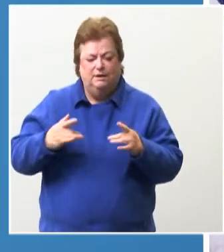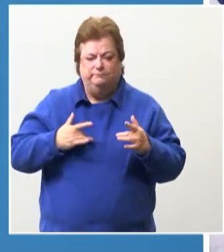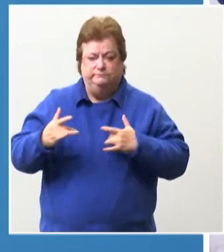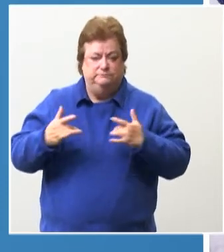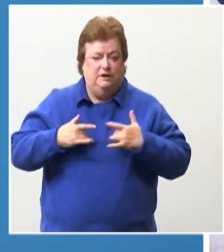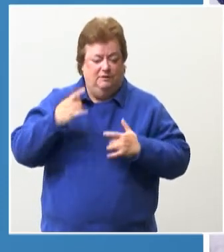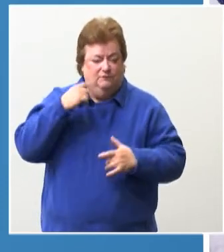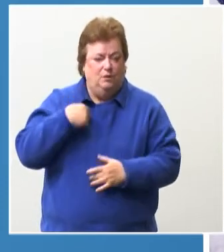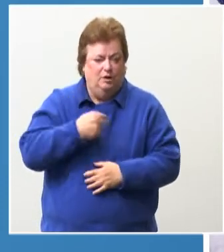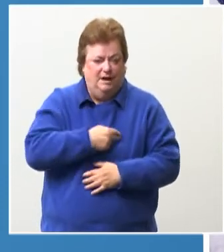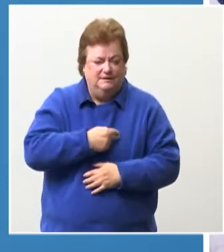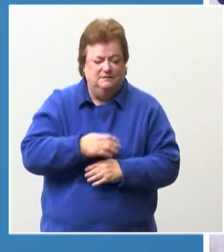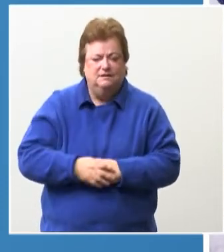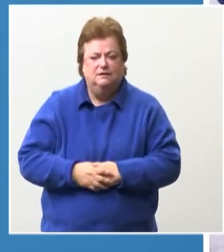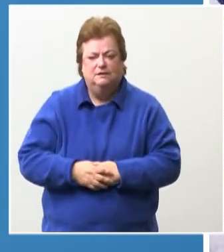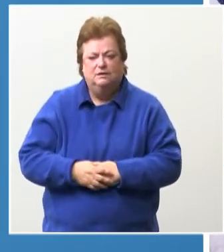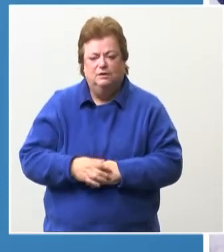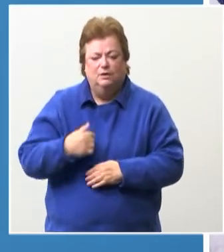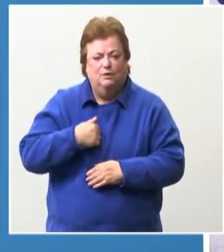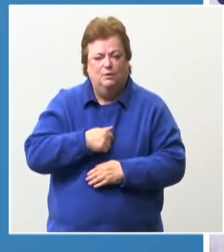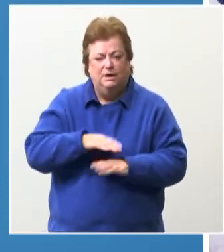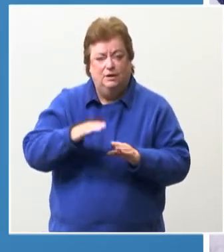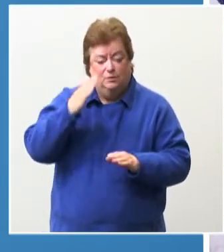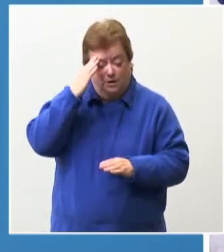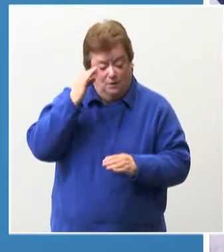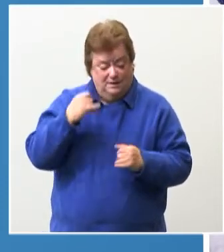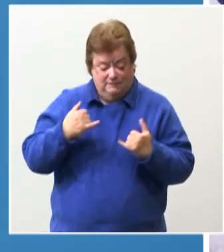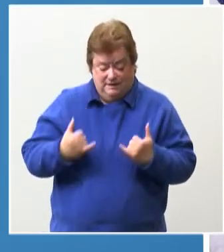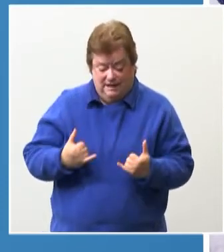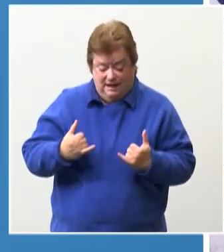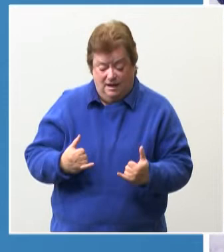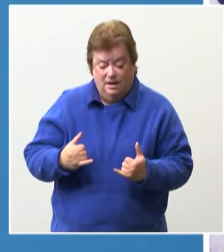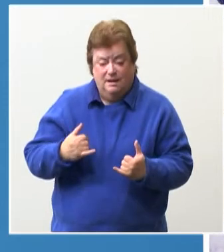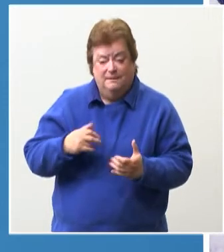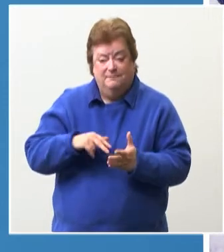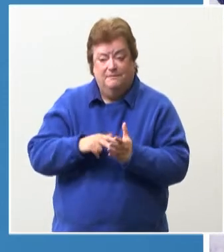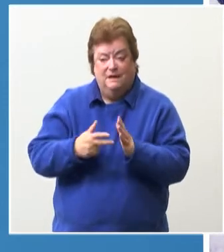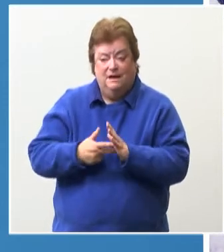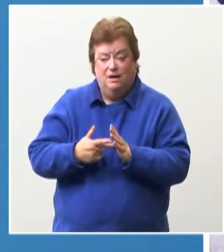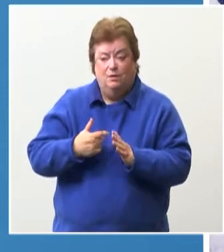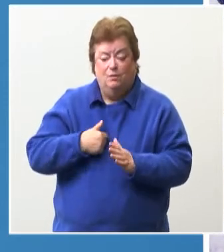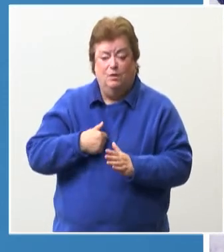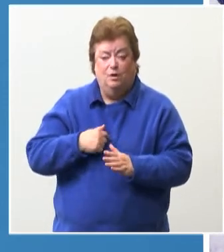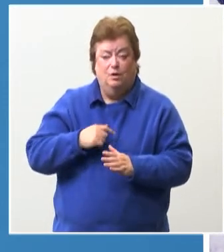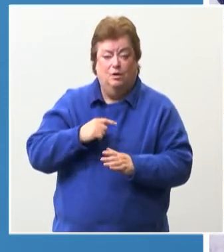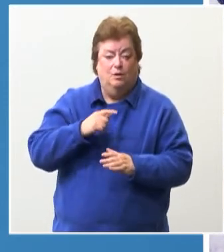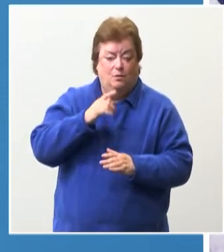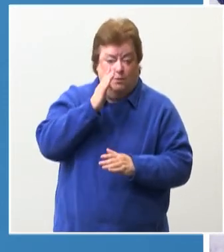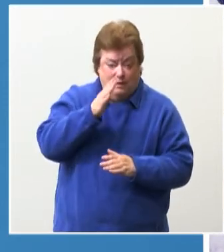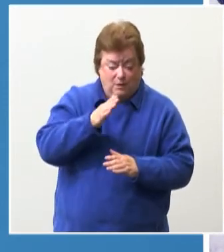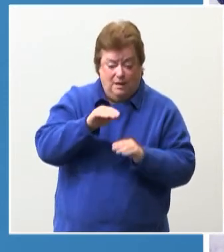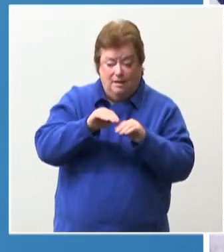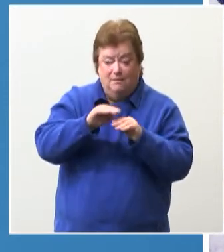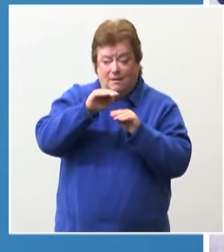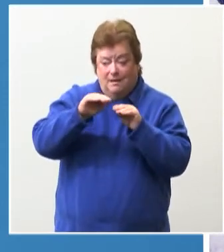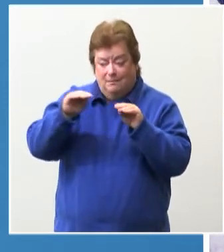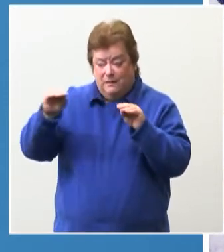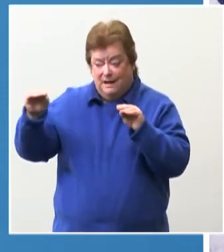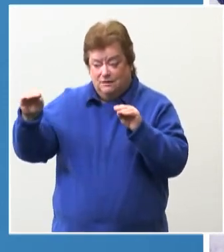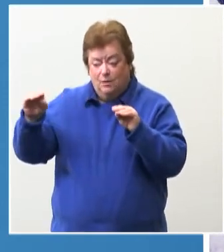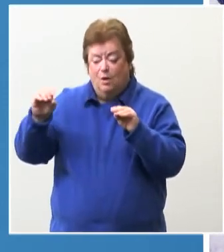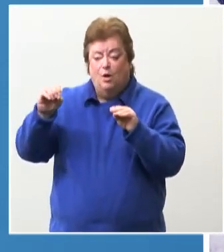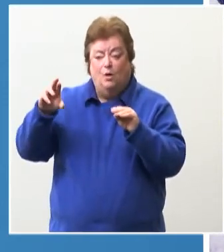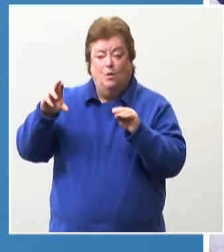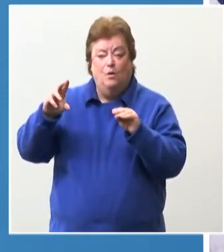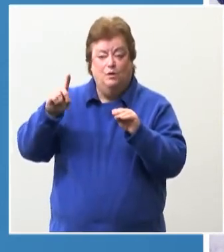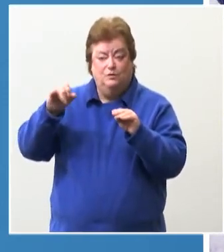us. We don't know if we're at a point where we could be heading back down, plateauing, or maybe even needing to prepare for